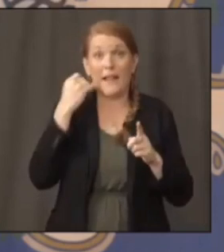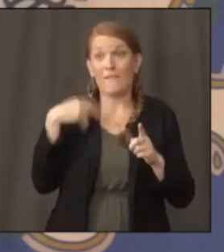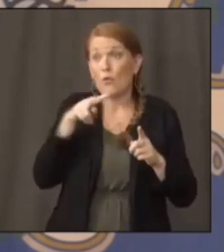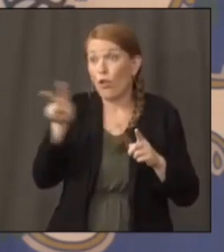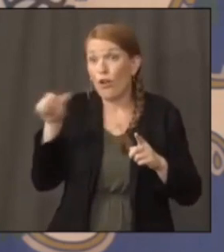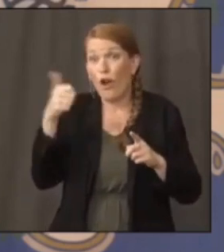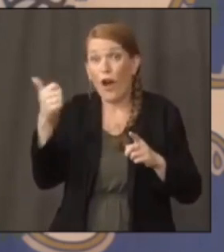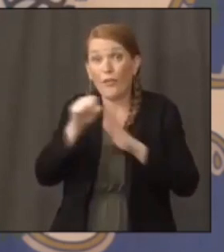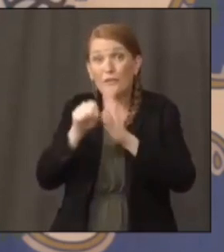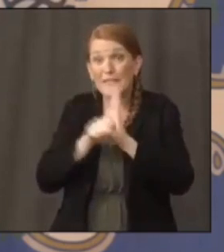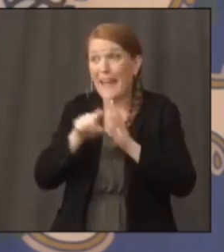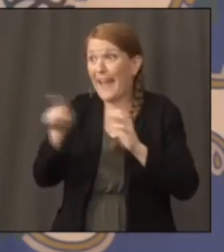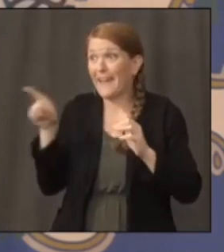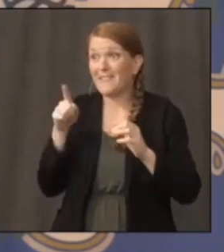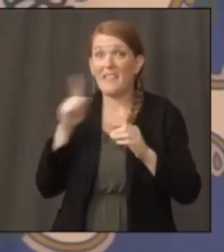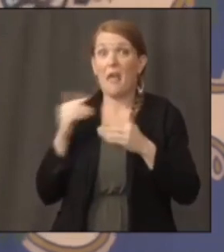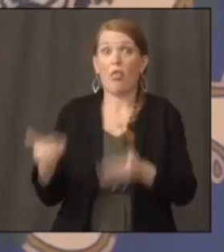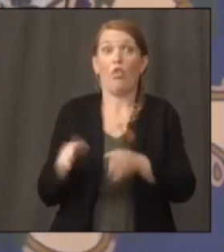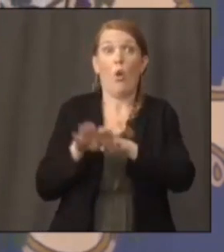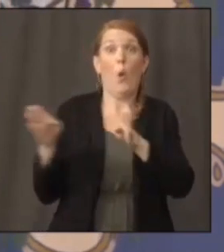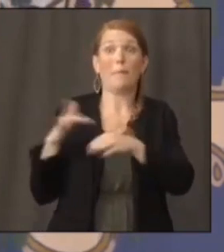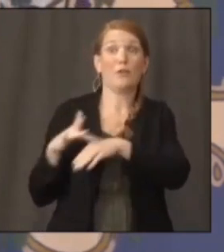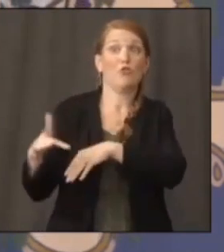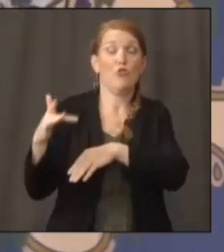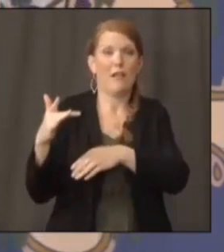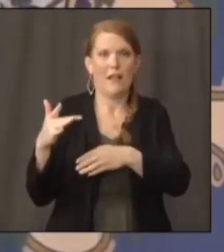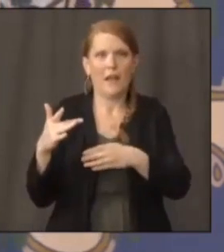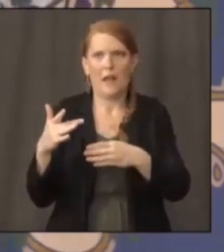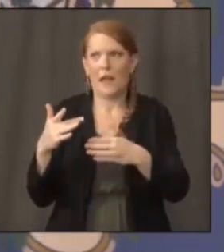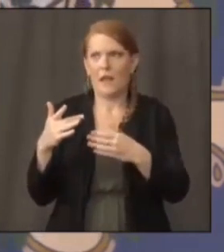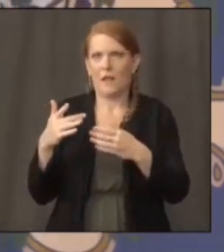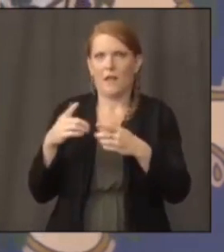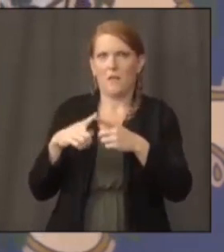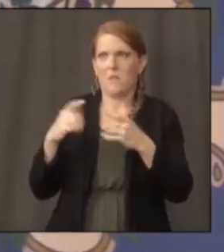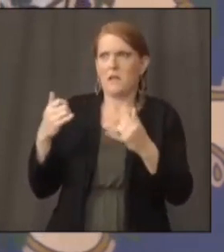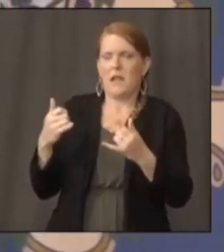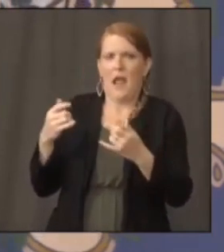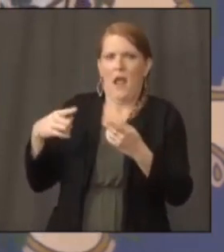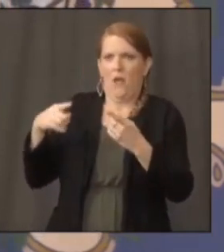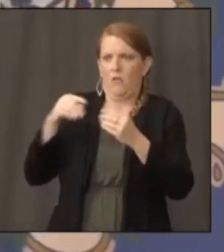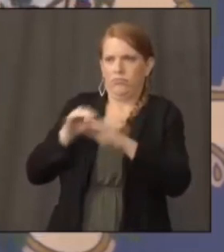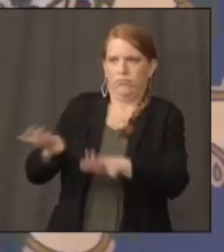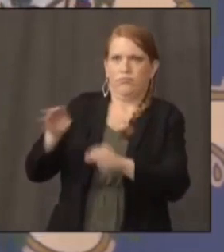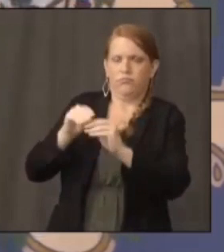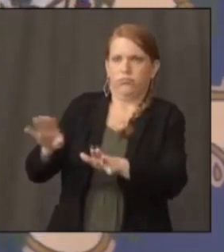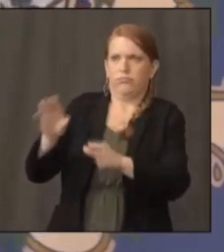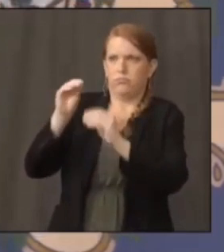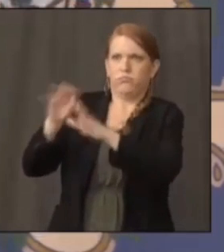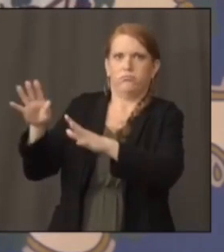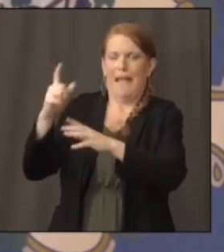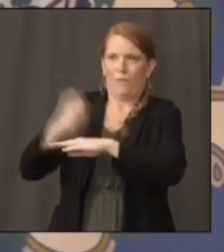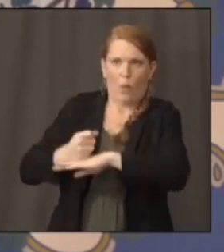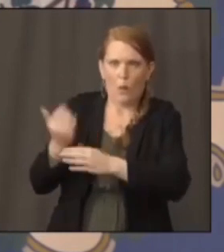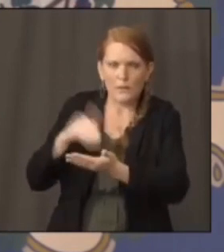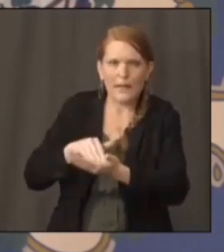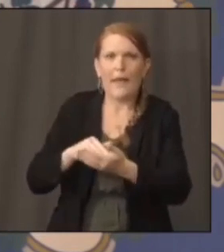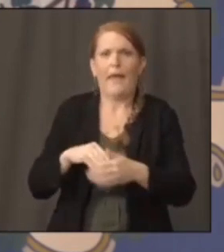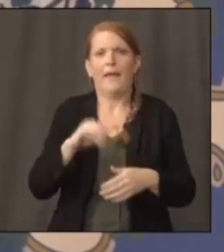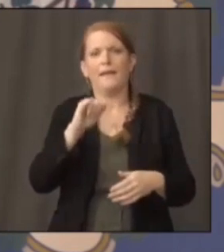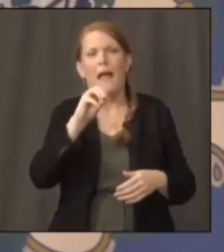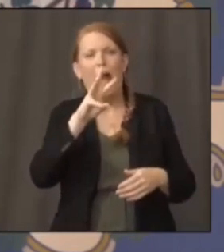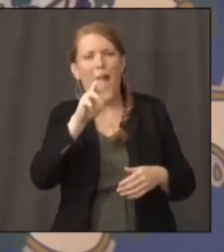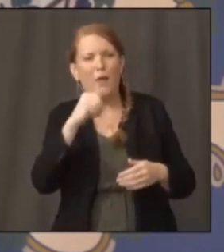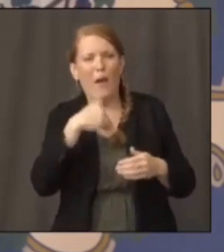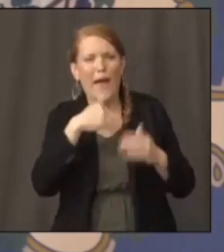and now it's South Dakota, North Dakota, and South Dakota had the motorcycle thing, and Iowa had the football,